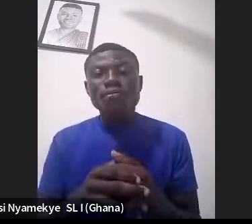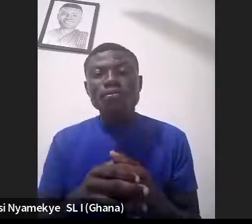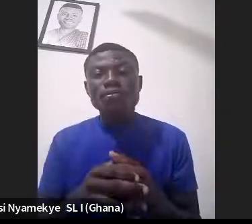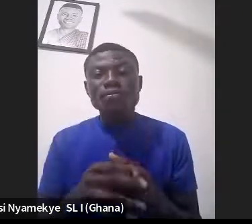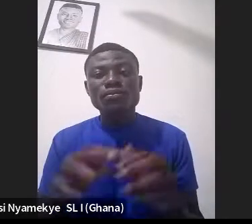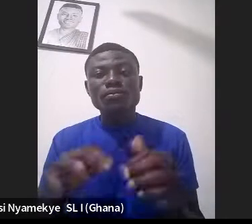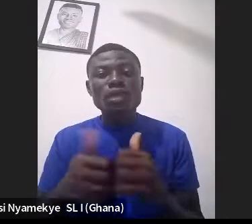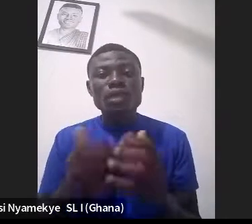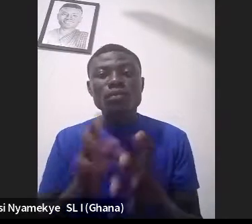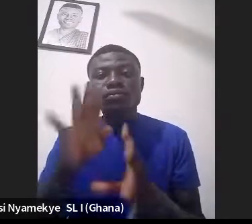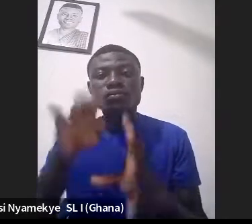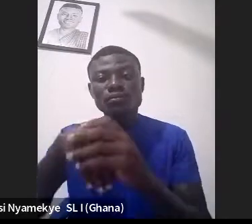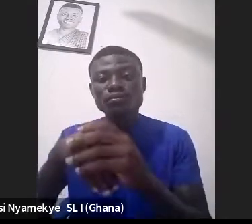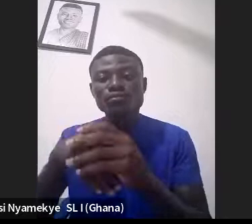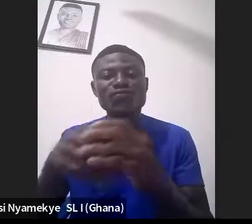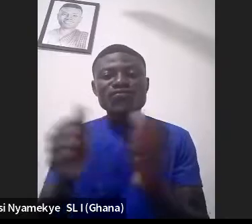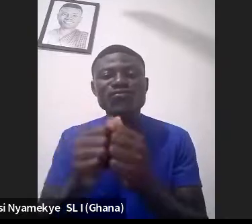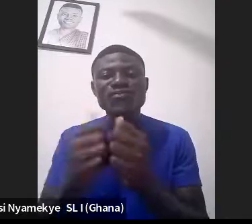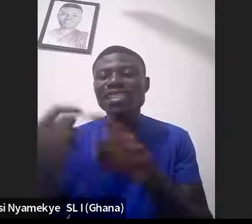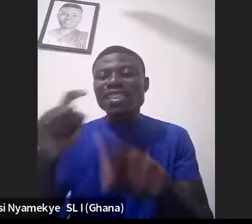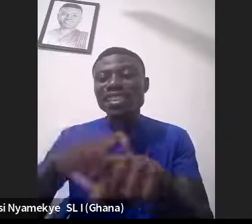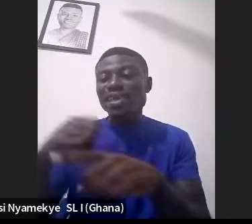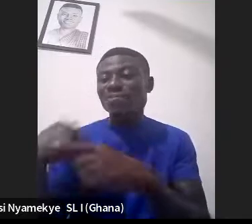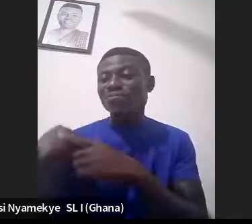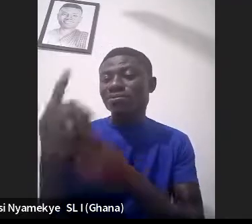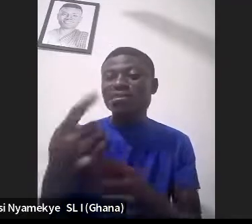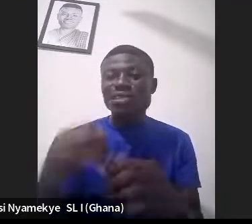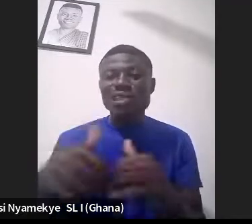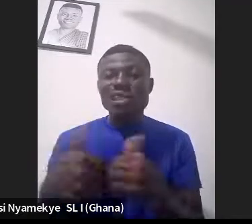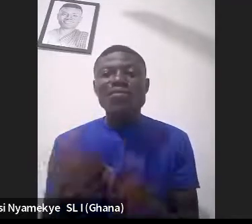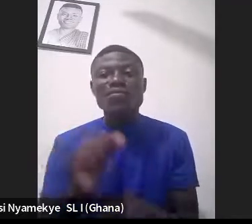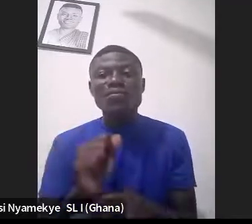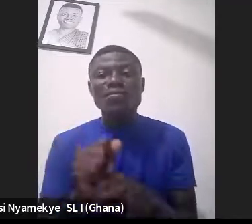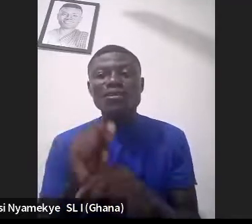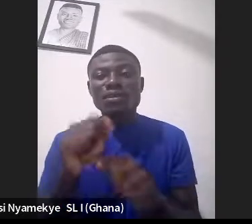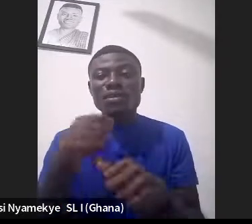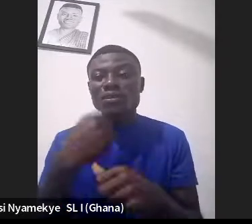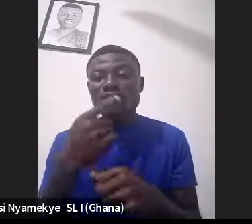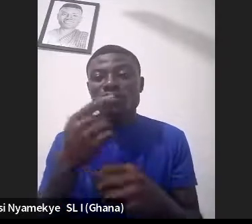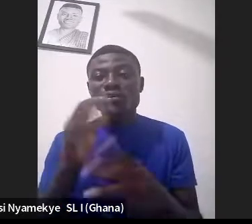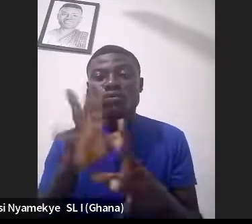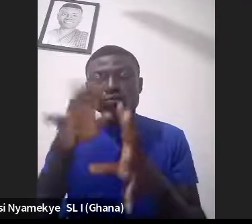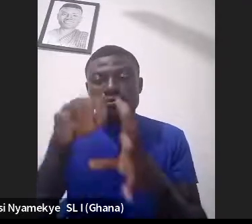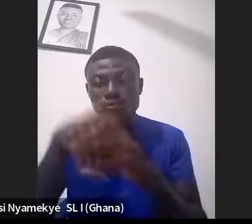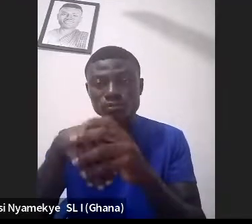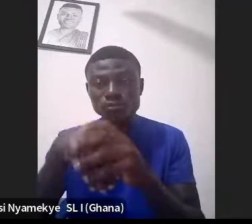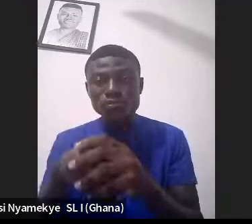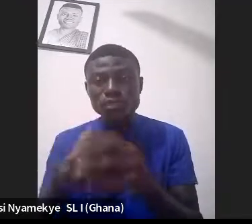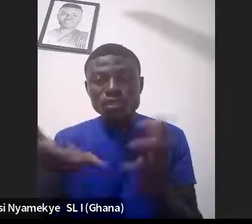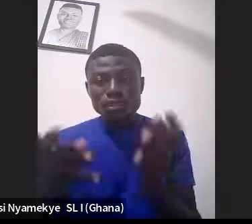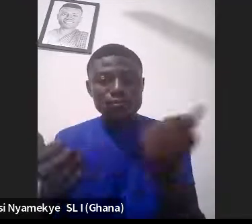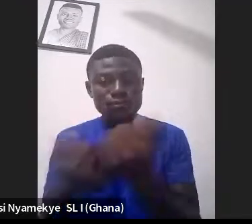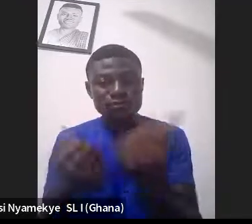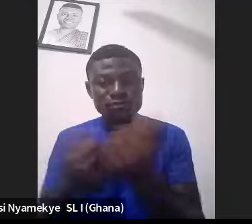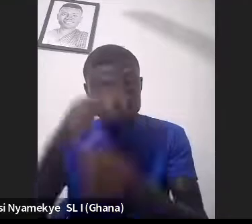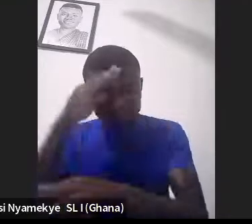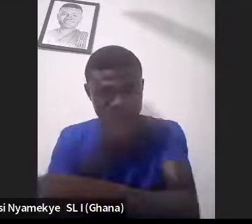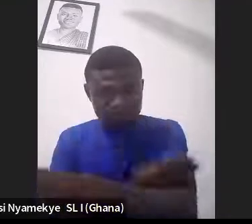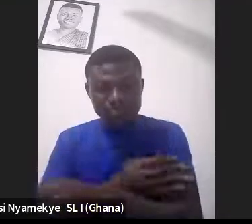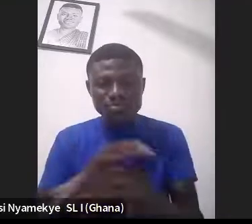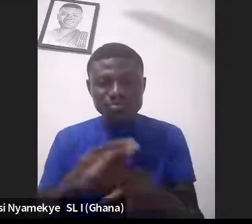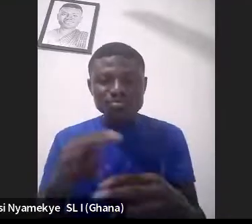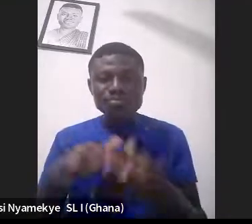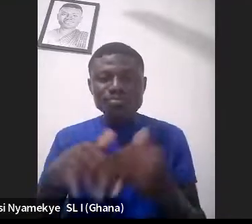involvement been over the time period? Well, you could probably tell his involvement. He's here to support me today and to